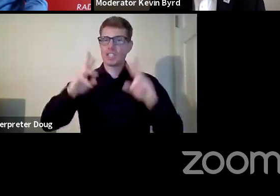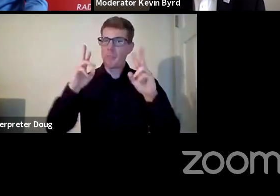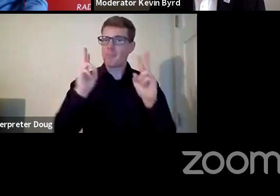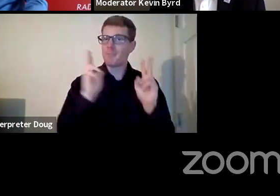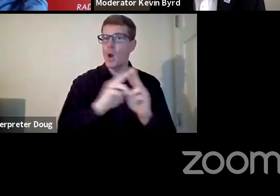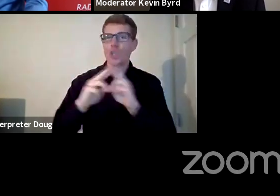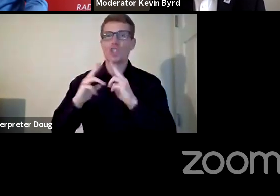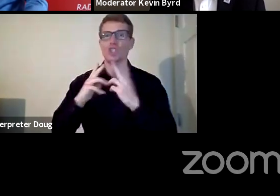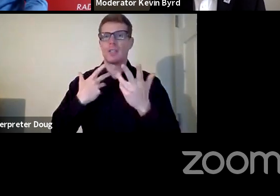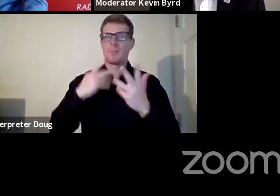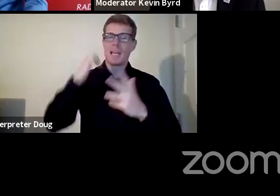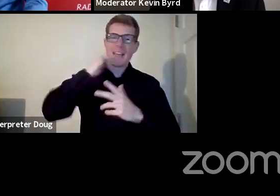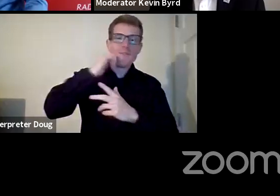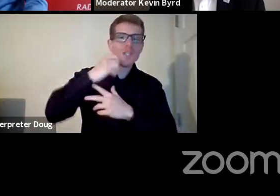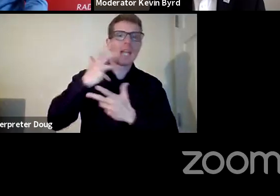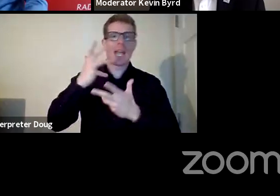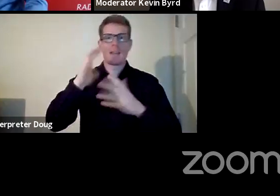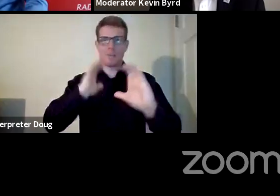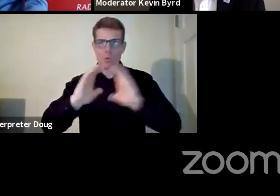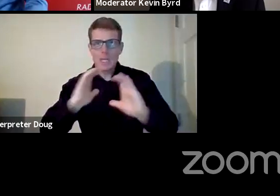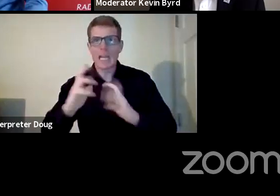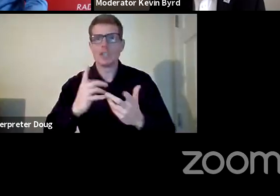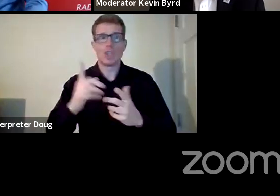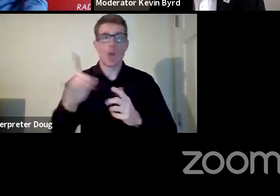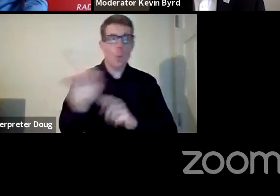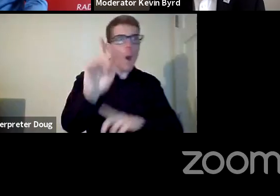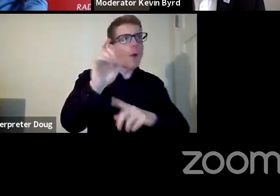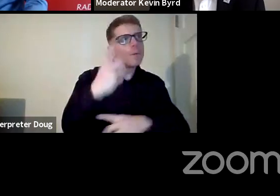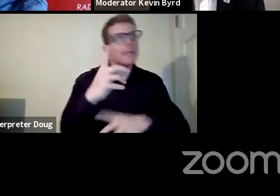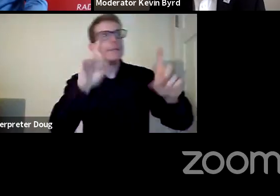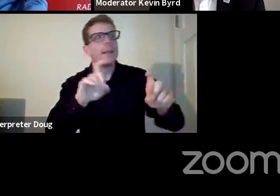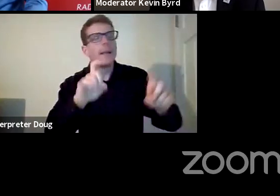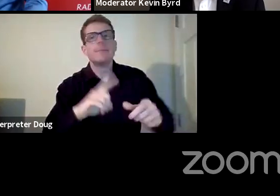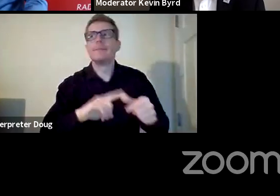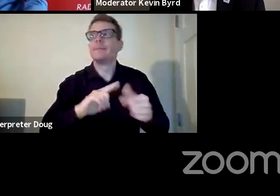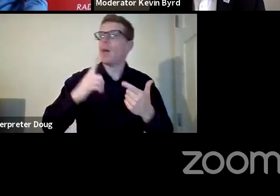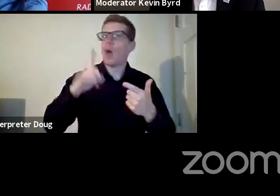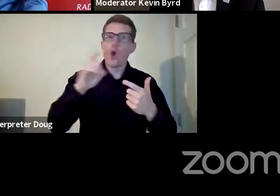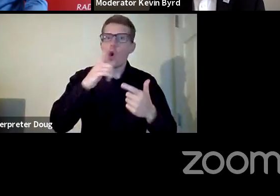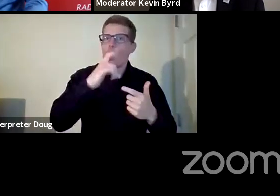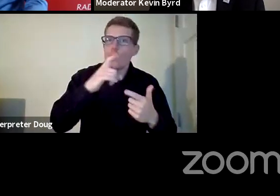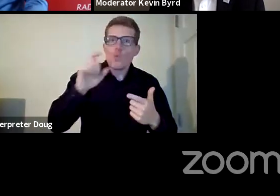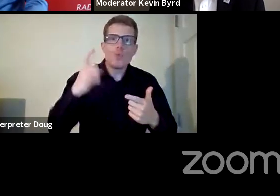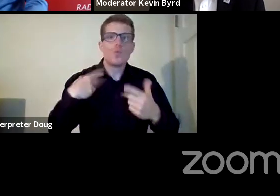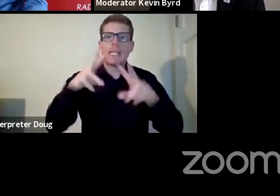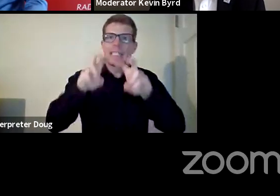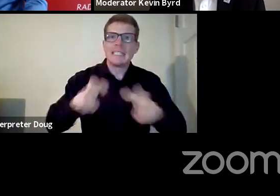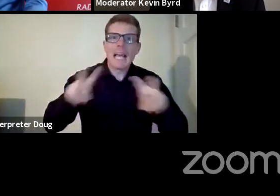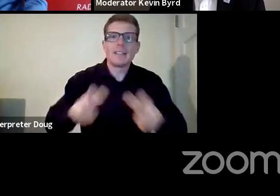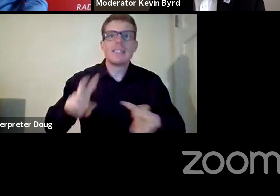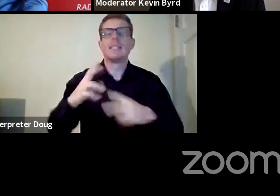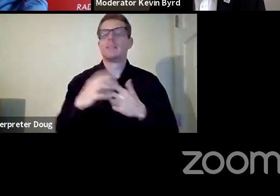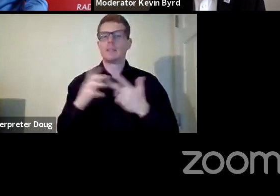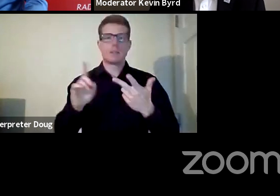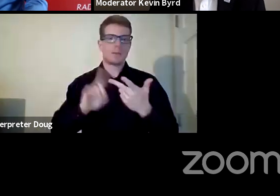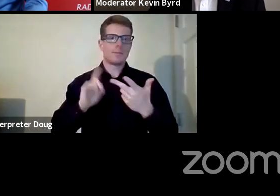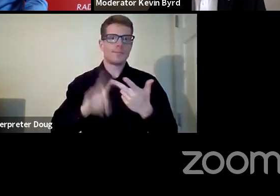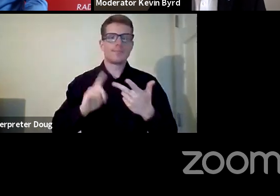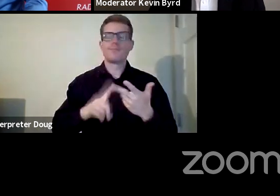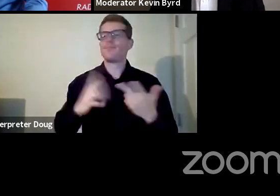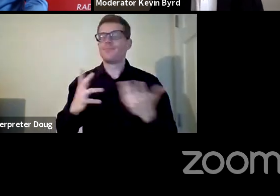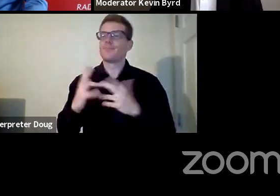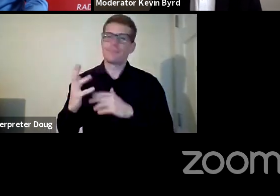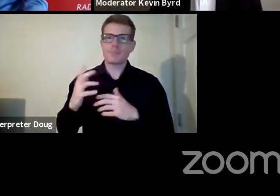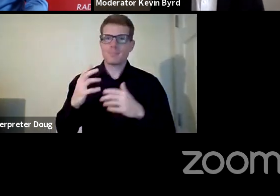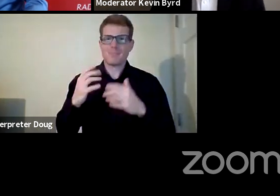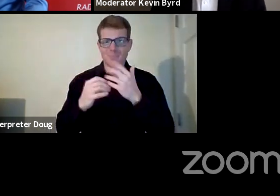need, who needs to do the analysis? And it's not about just higher ed. Our analysis capability is used